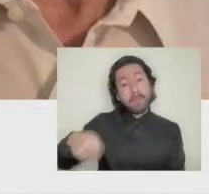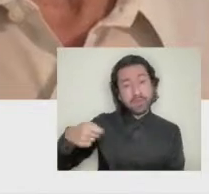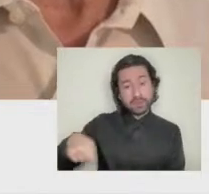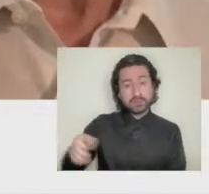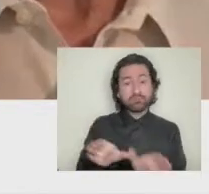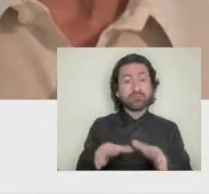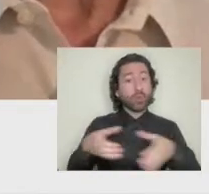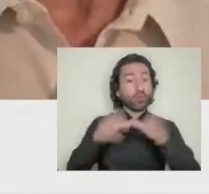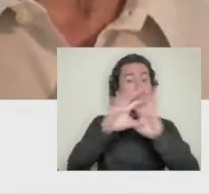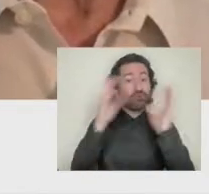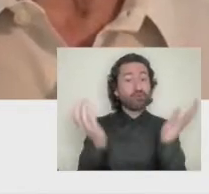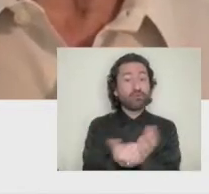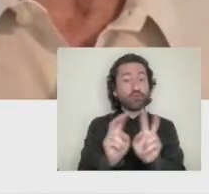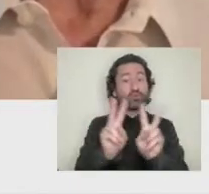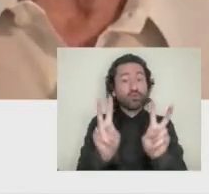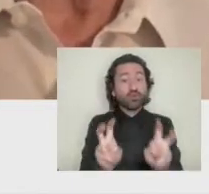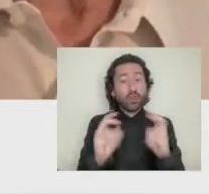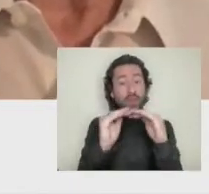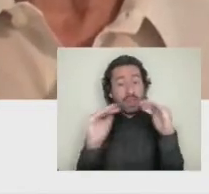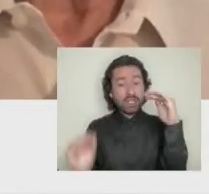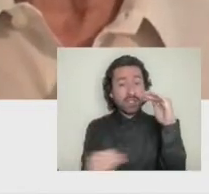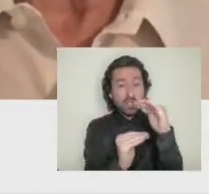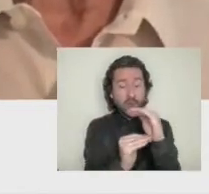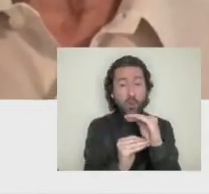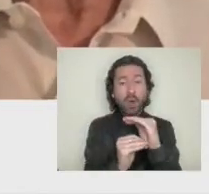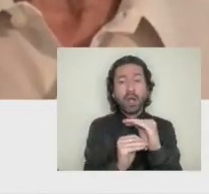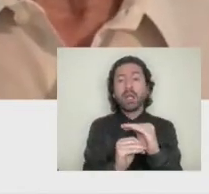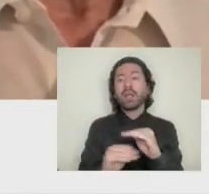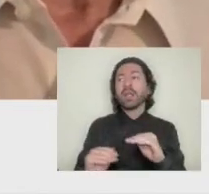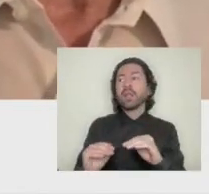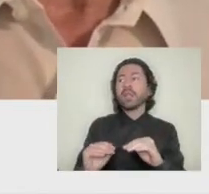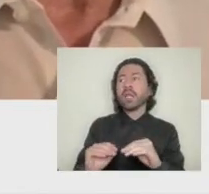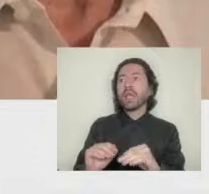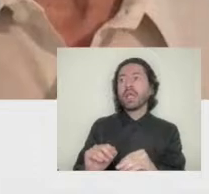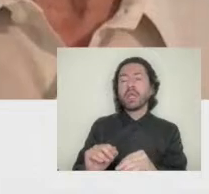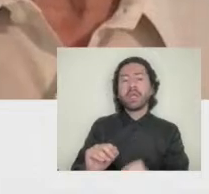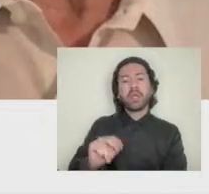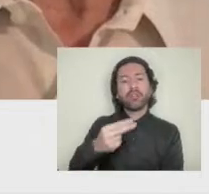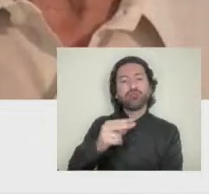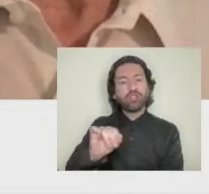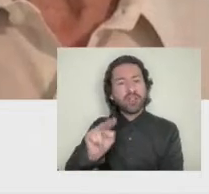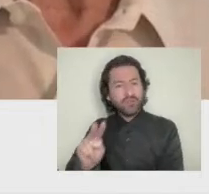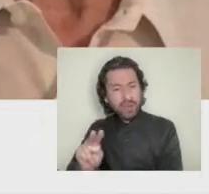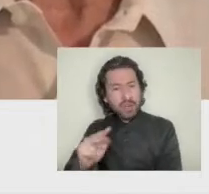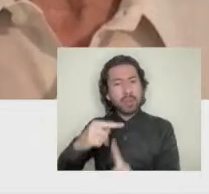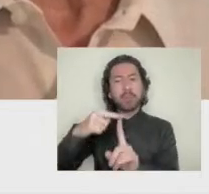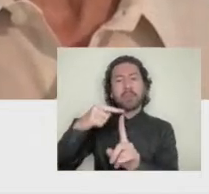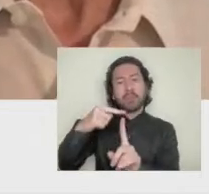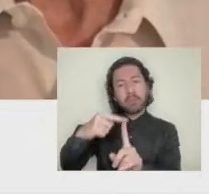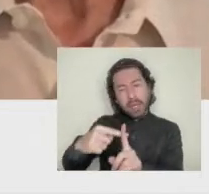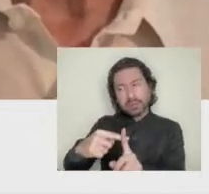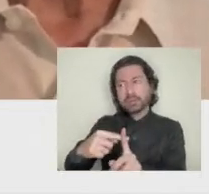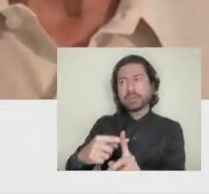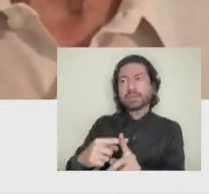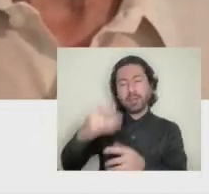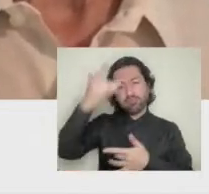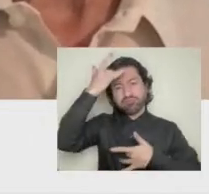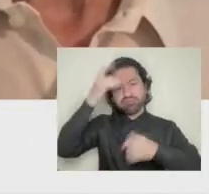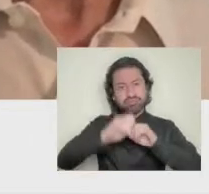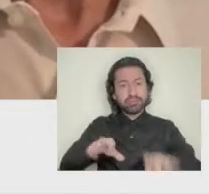in Brazil with Winnie Bianim, the chief executive of UNAIDS.